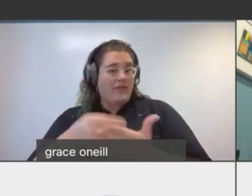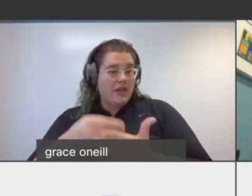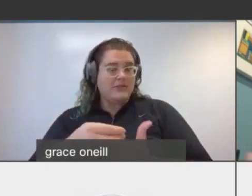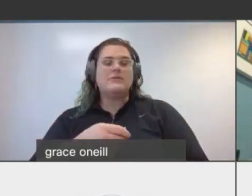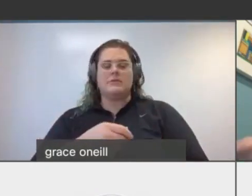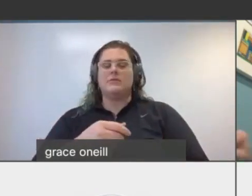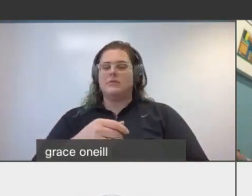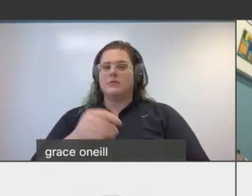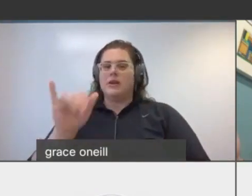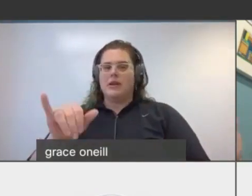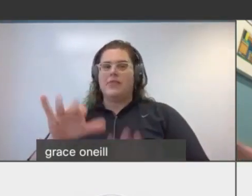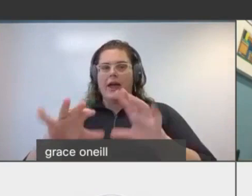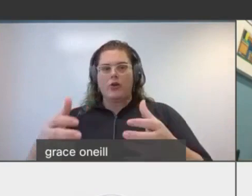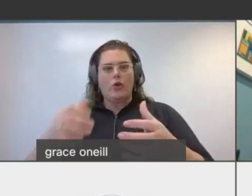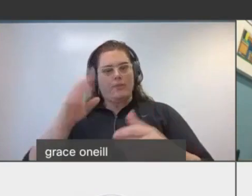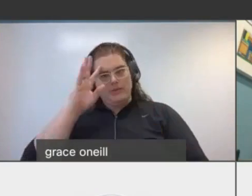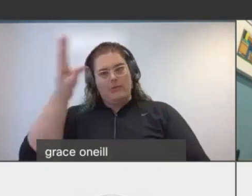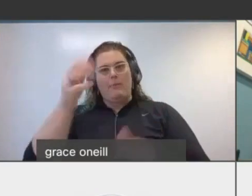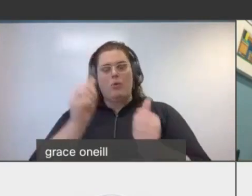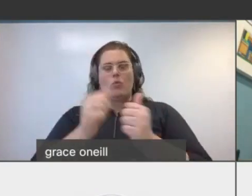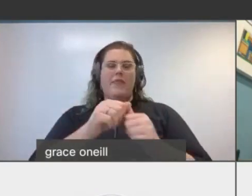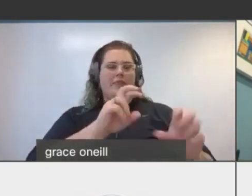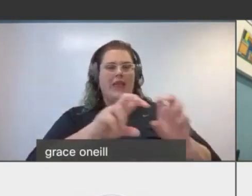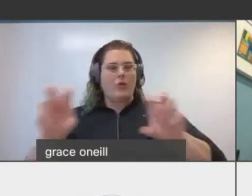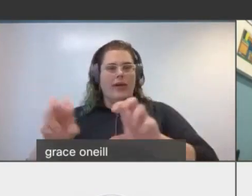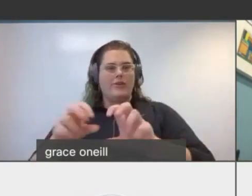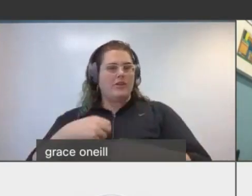the allocation that they did in terms of